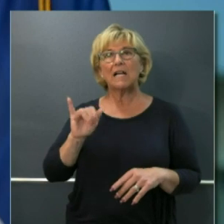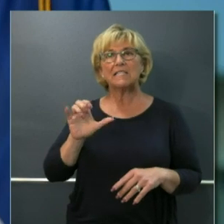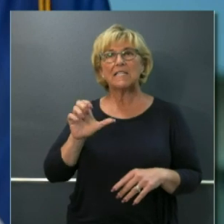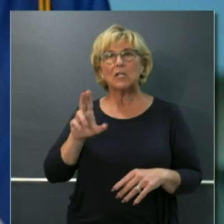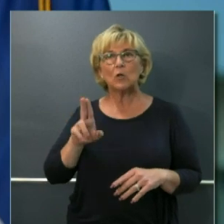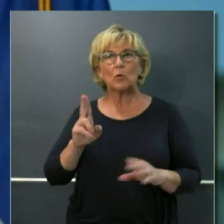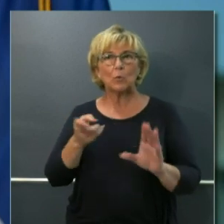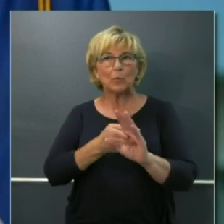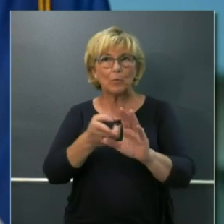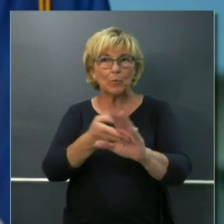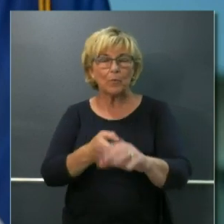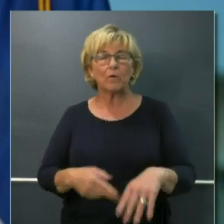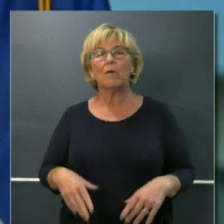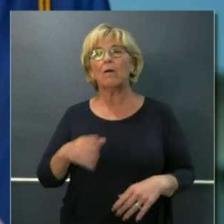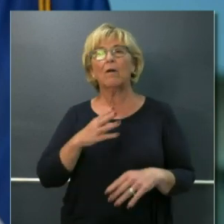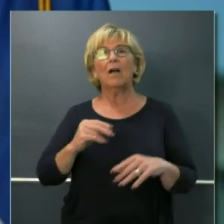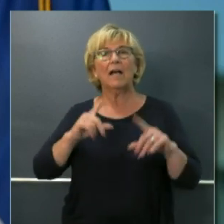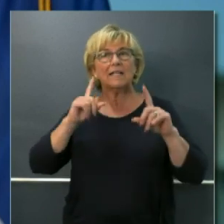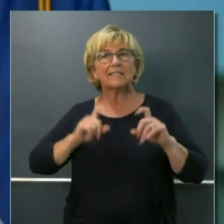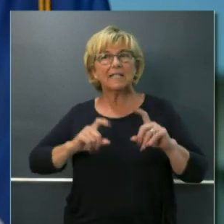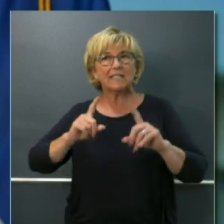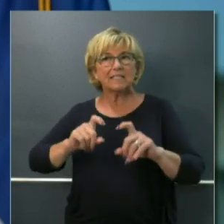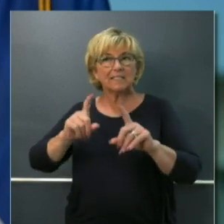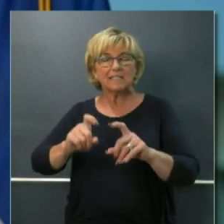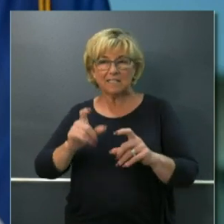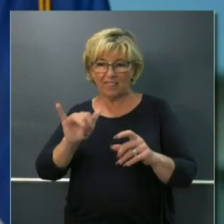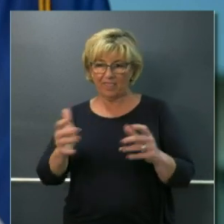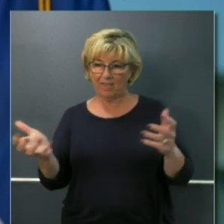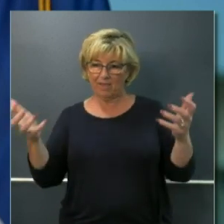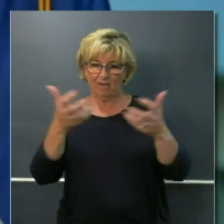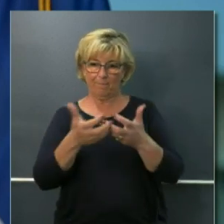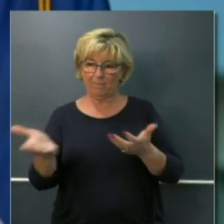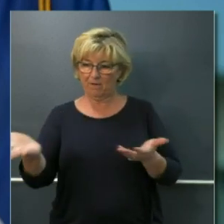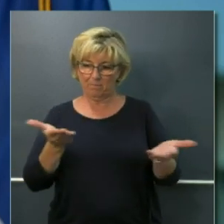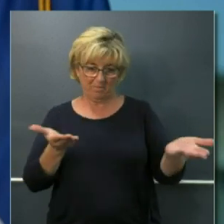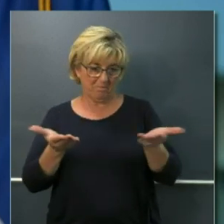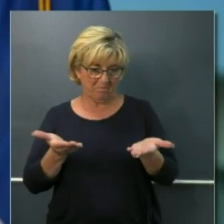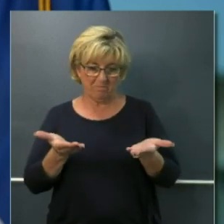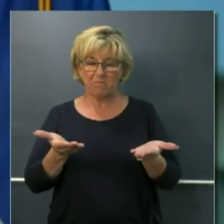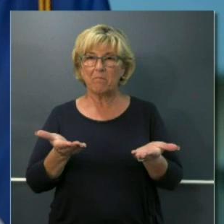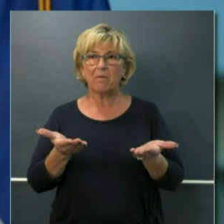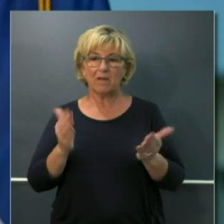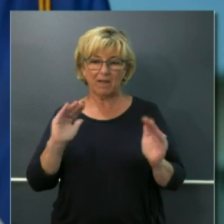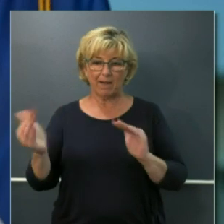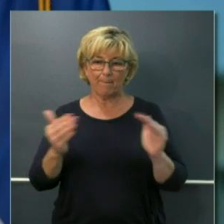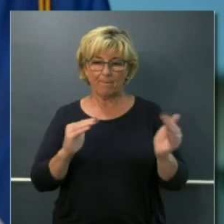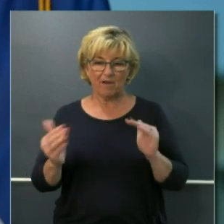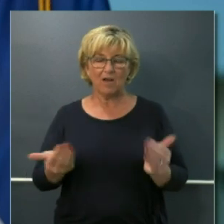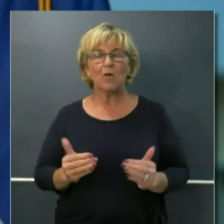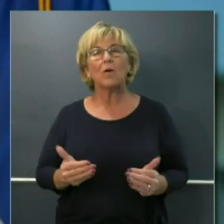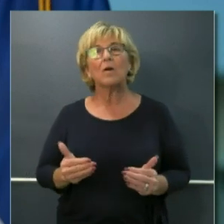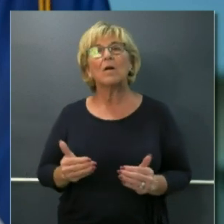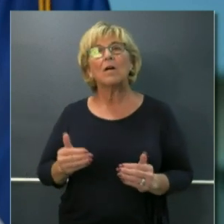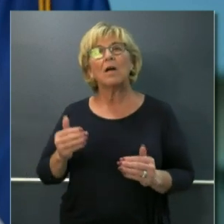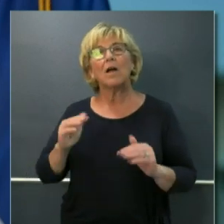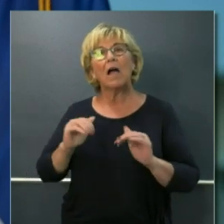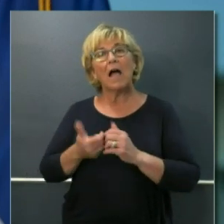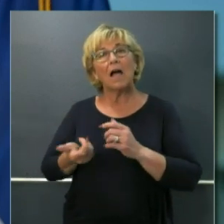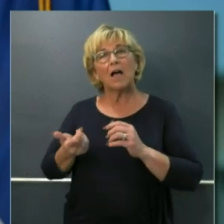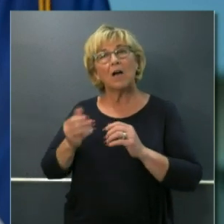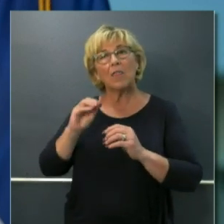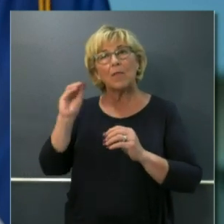capacity, that bears out in what we're seeing as a percentage positive among those increasing number of tests across